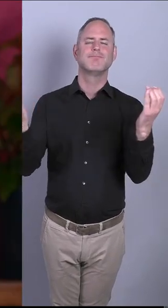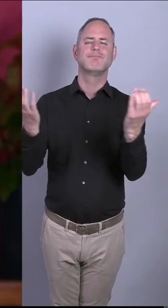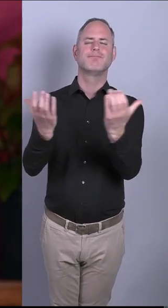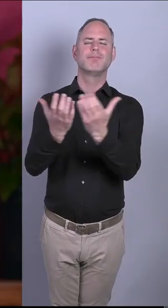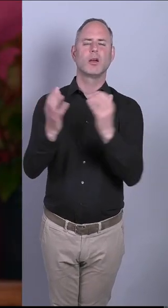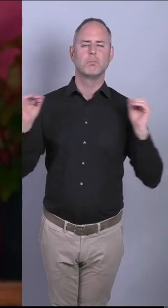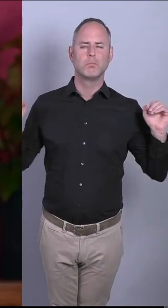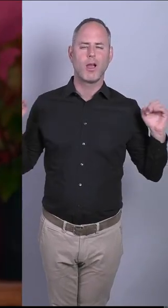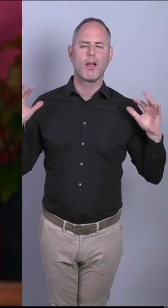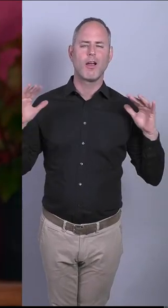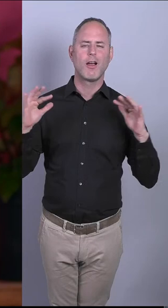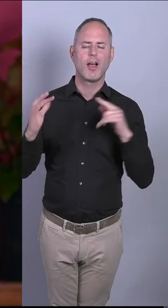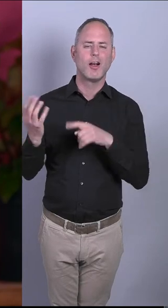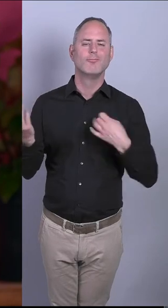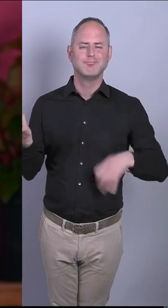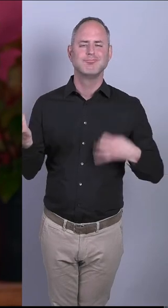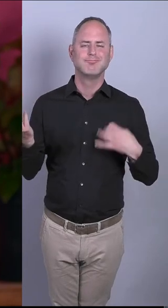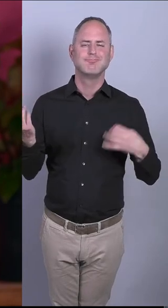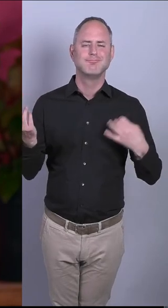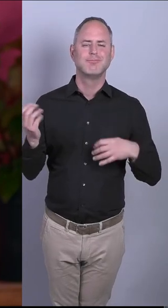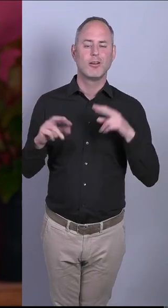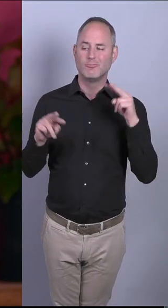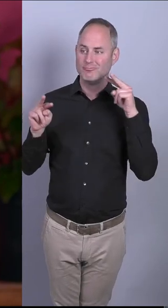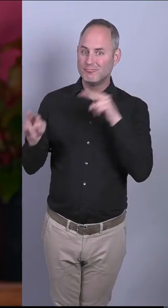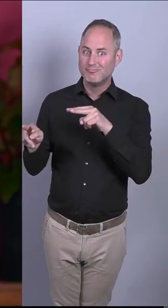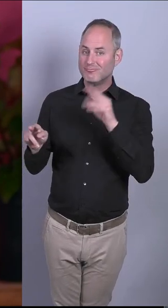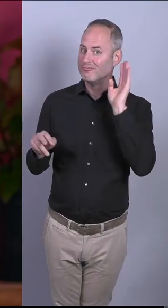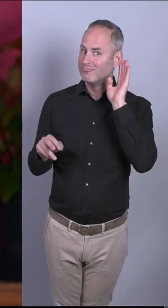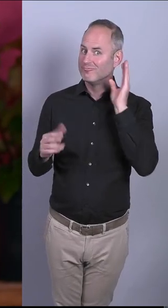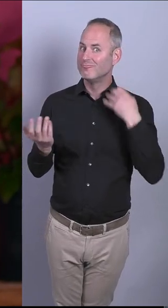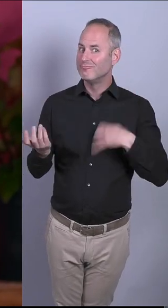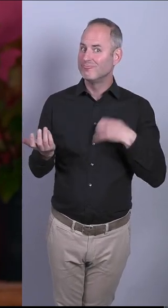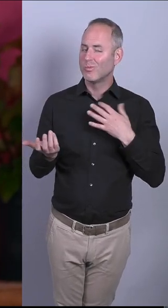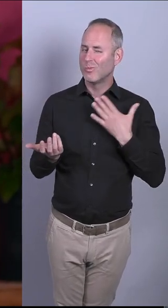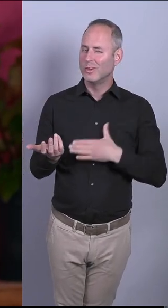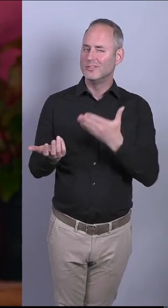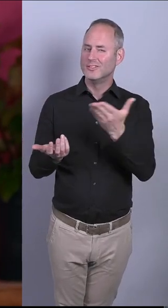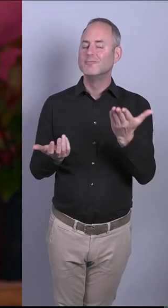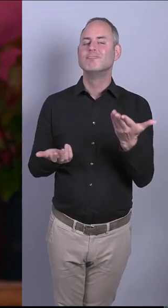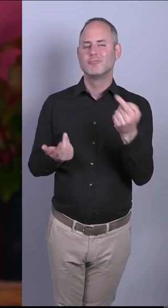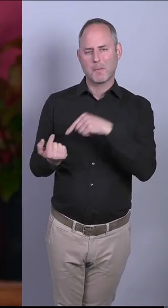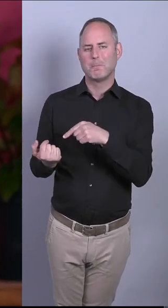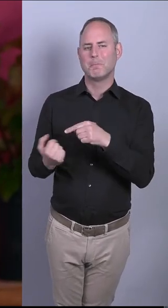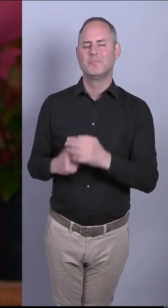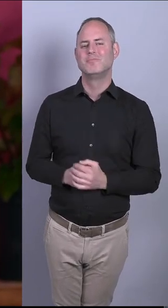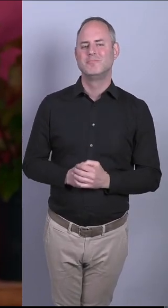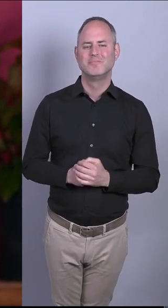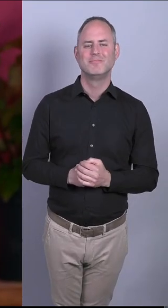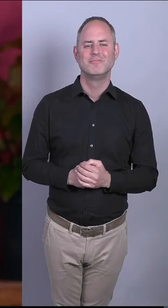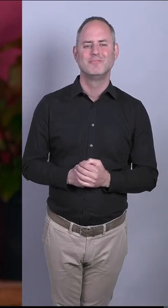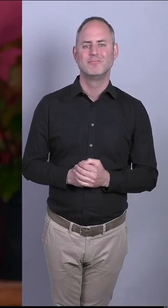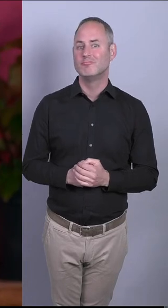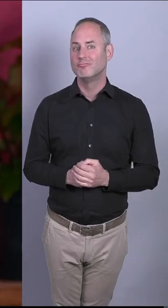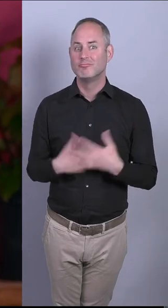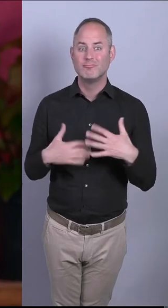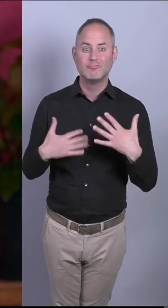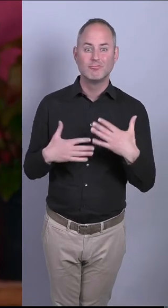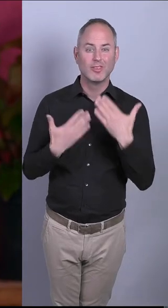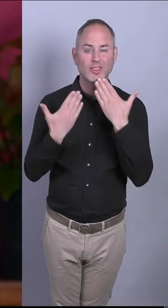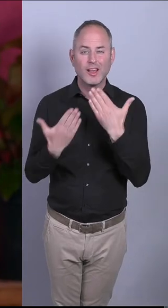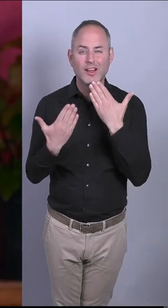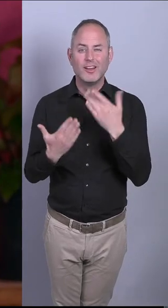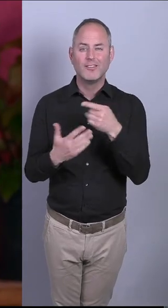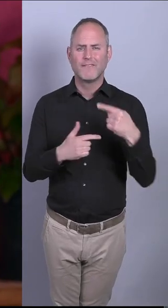24th and 25th. Well, and this is it. So once again, thanks to your volunteers for